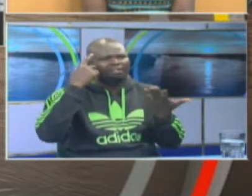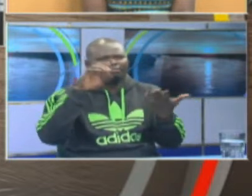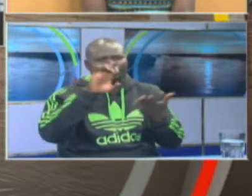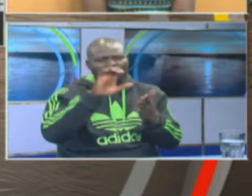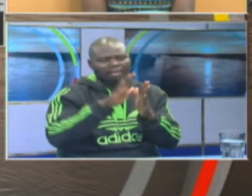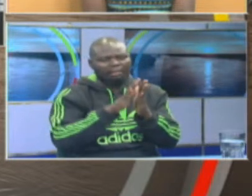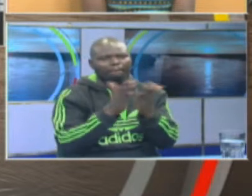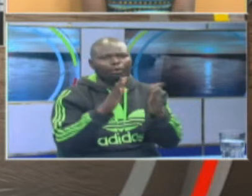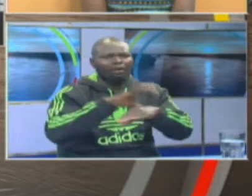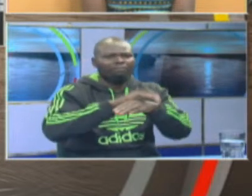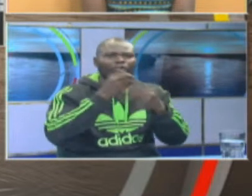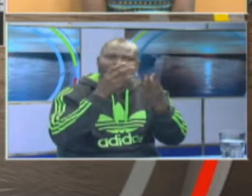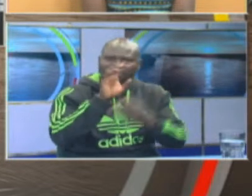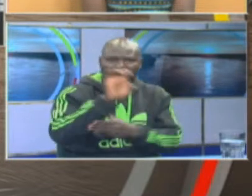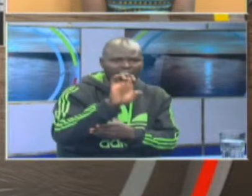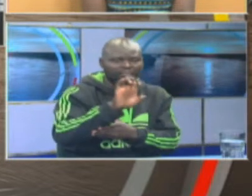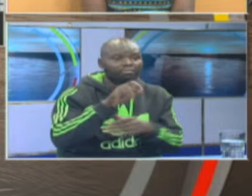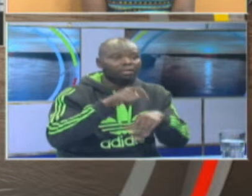good CV,